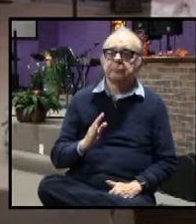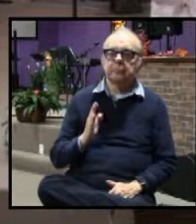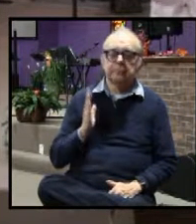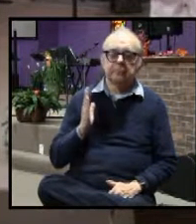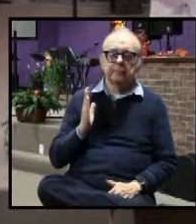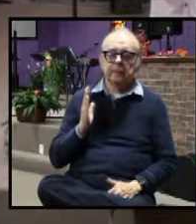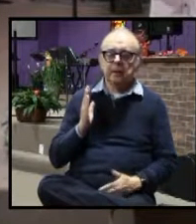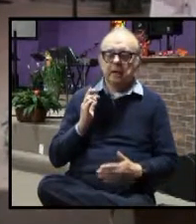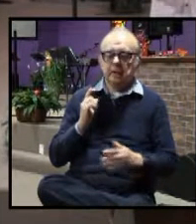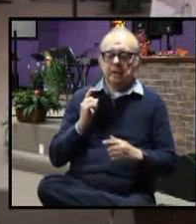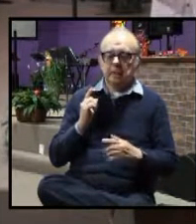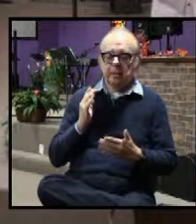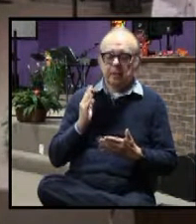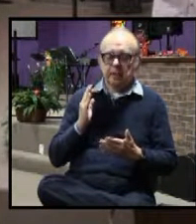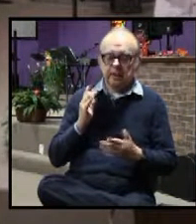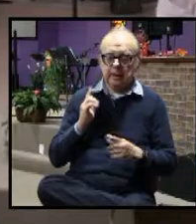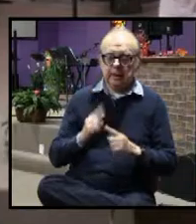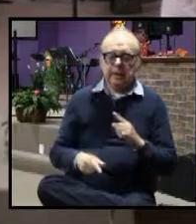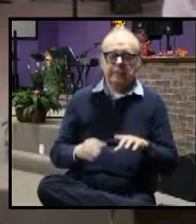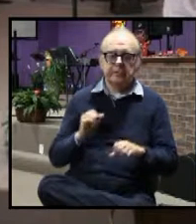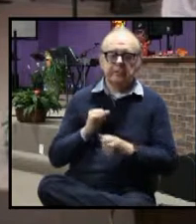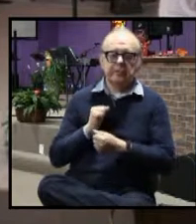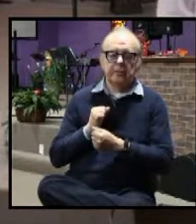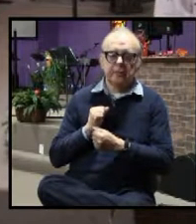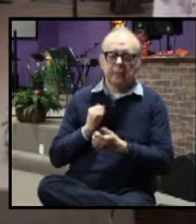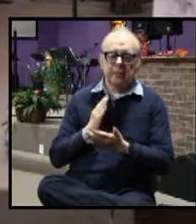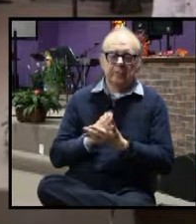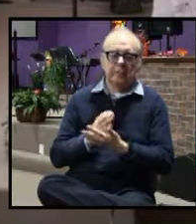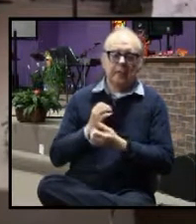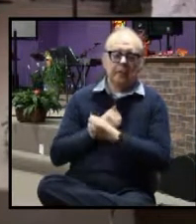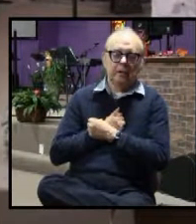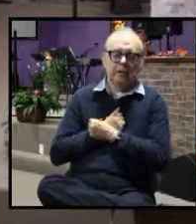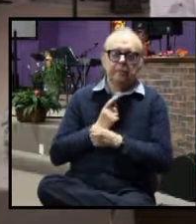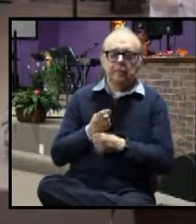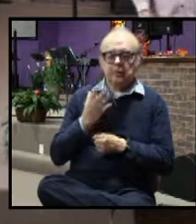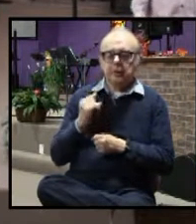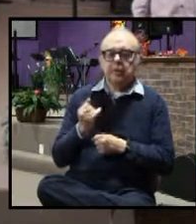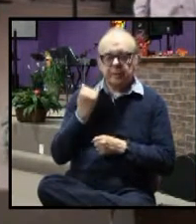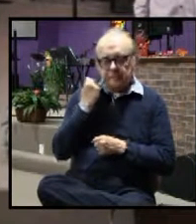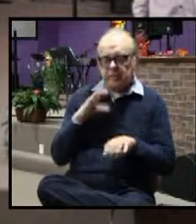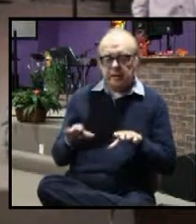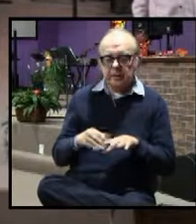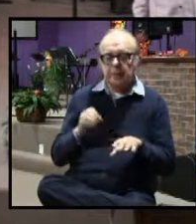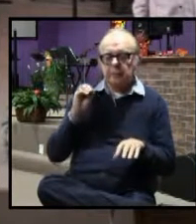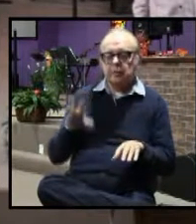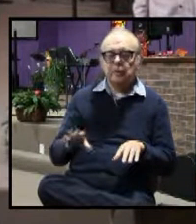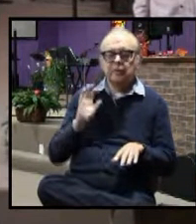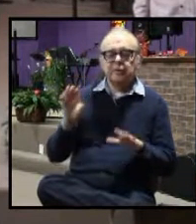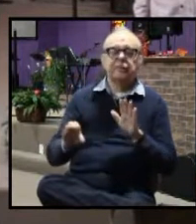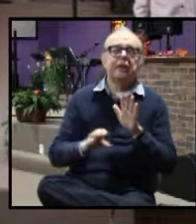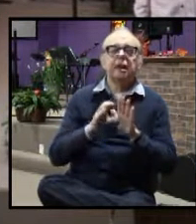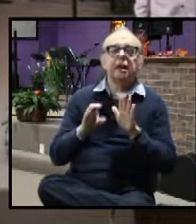God can never stop loving you, because if God ever stopped loving you, then he loses his character.